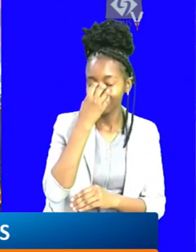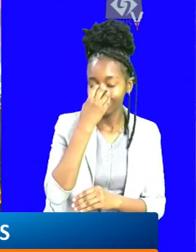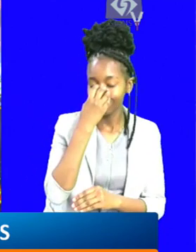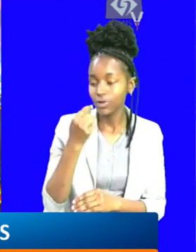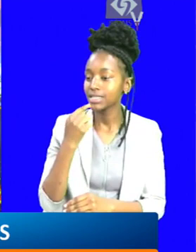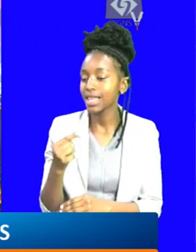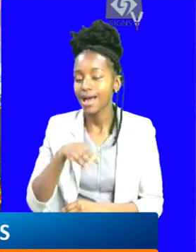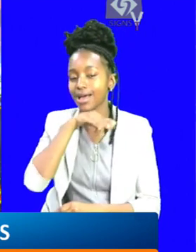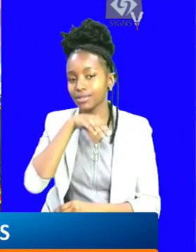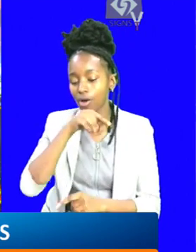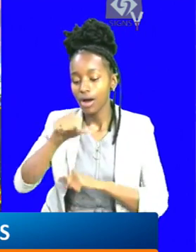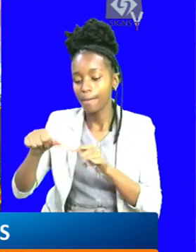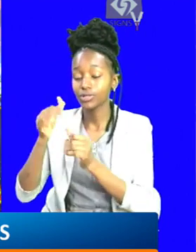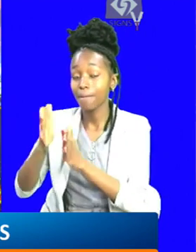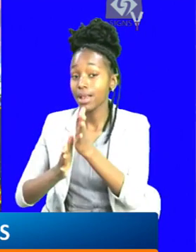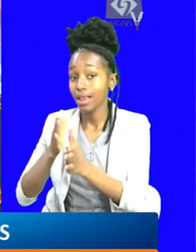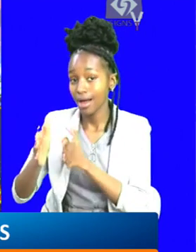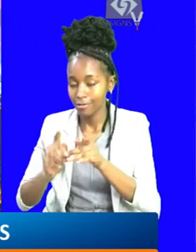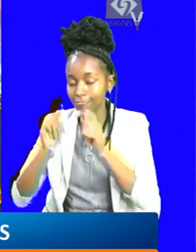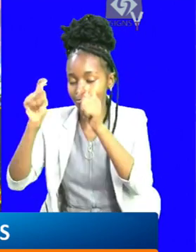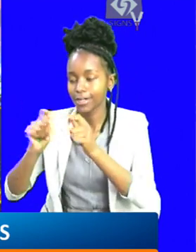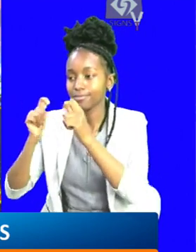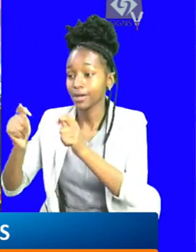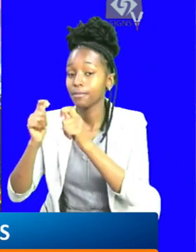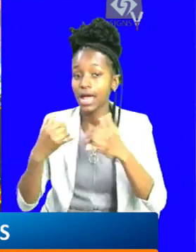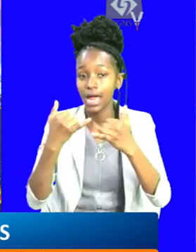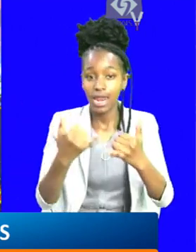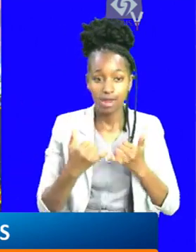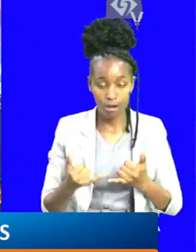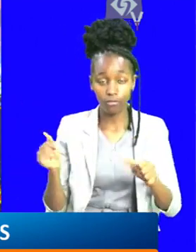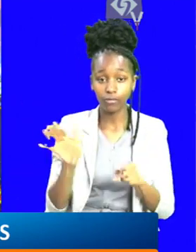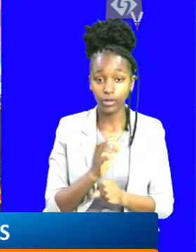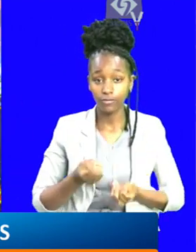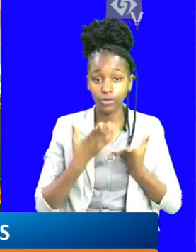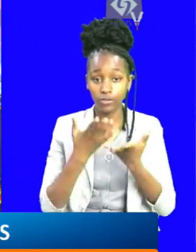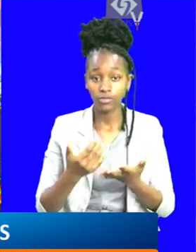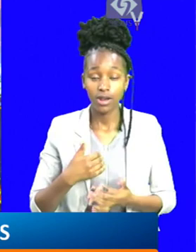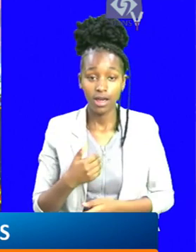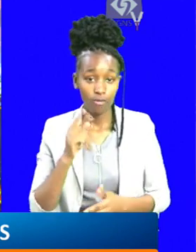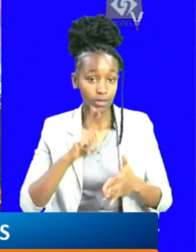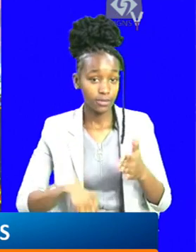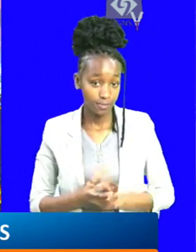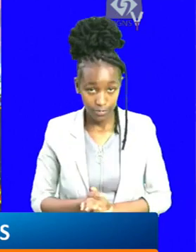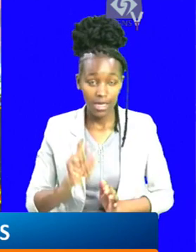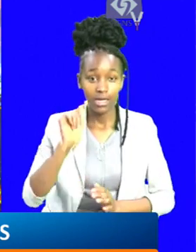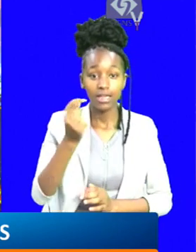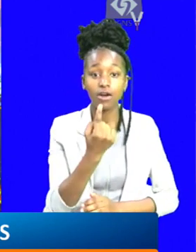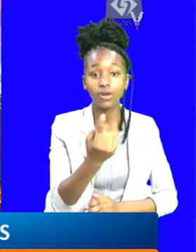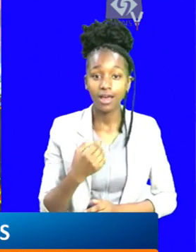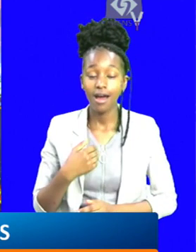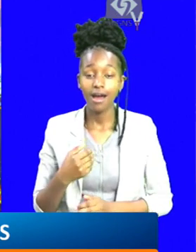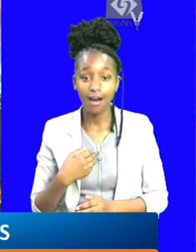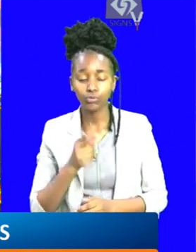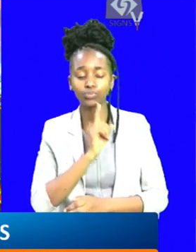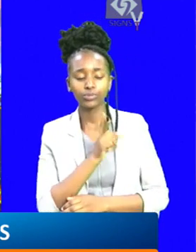Kenyans a break. President Ruto warns Azimio over planned protests. Now, President William Ruto has cautioned the Azimio la Umoja